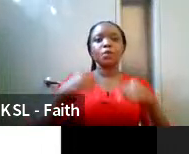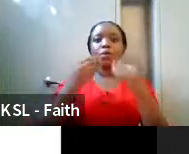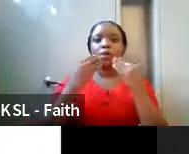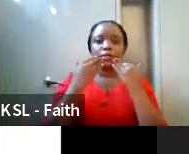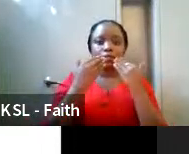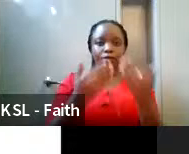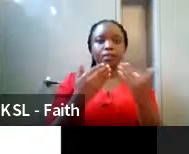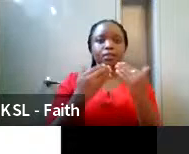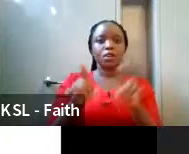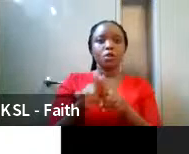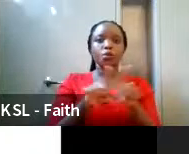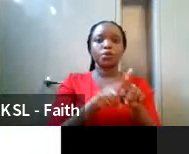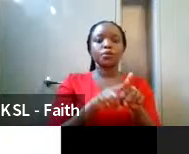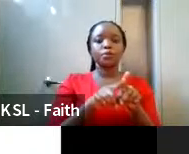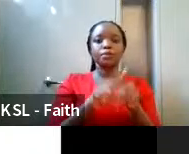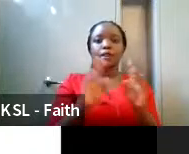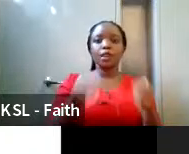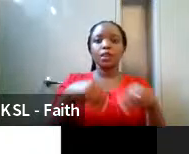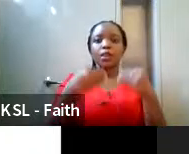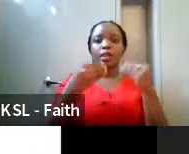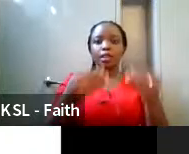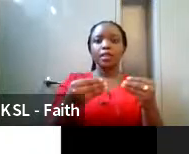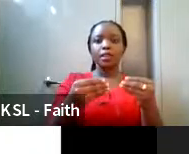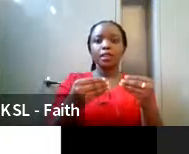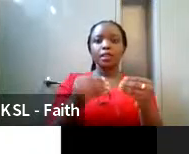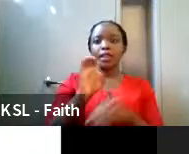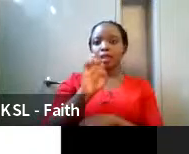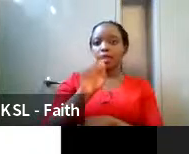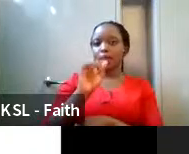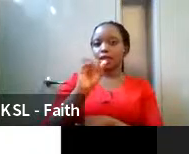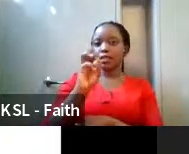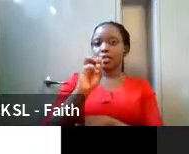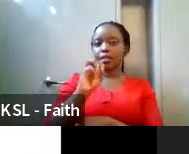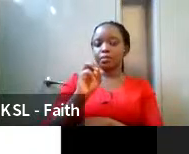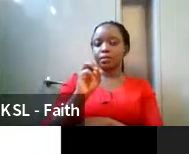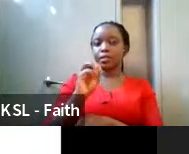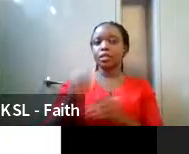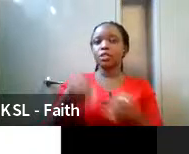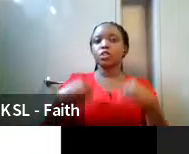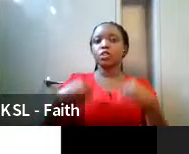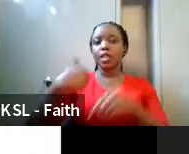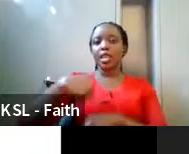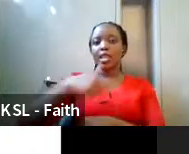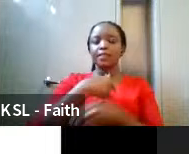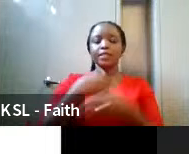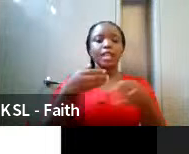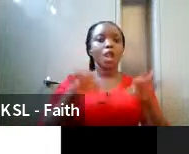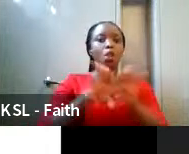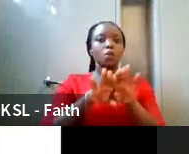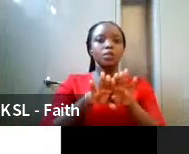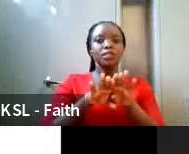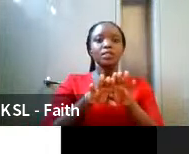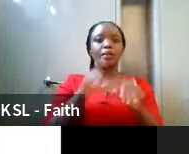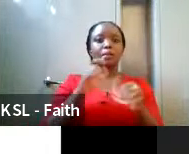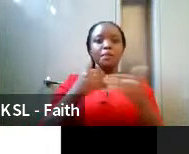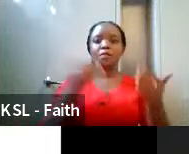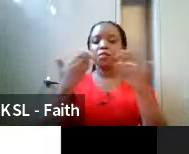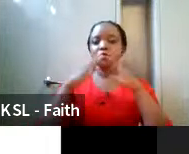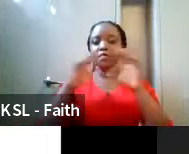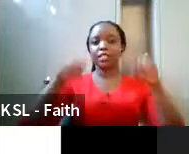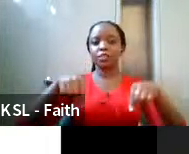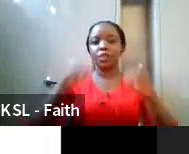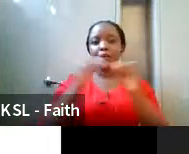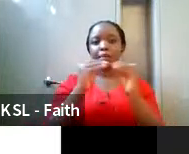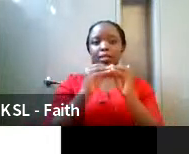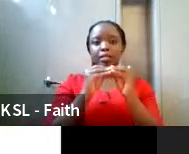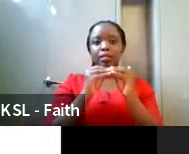to give our eTIMS to give us closing remarks before we end our session for today.